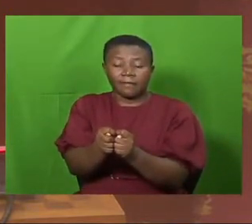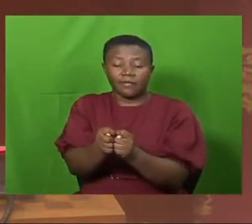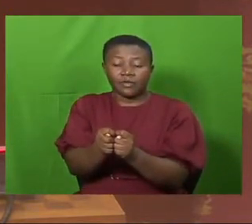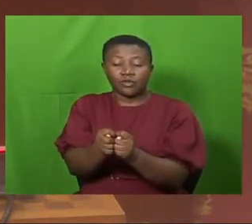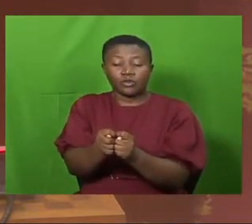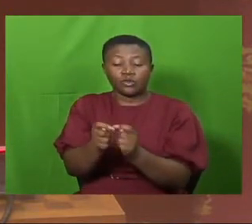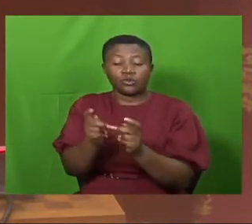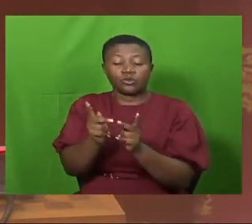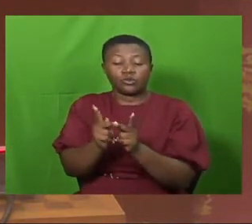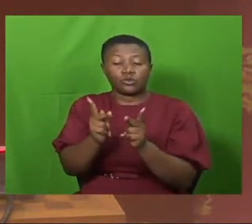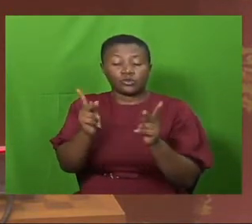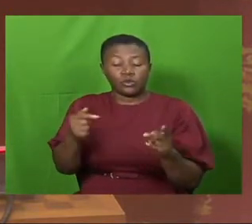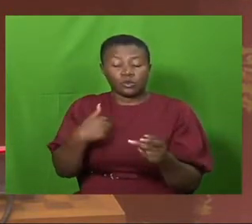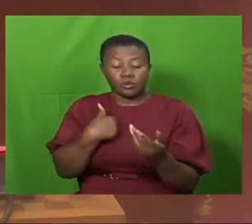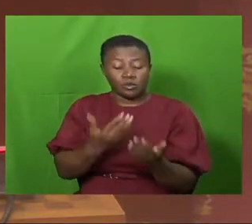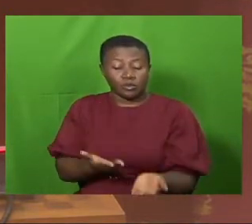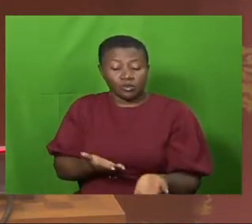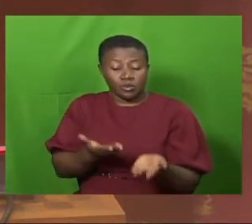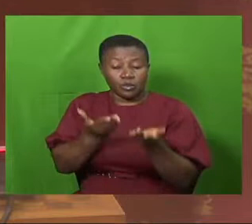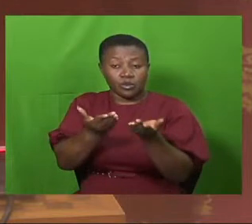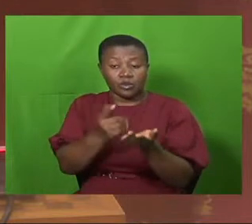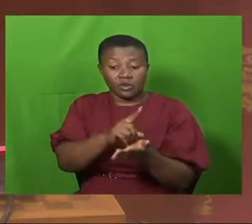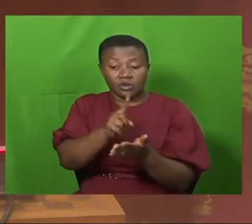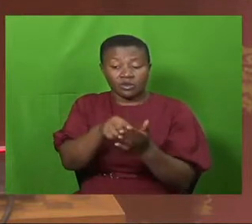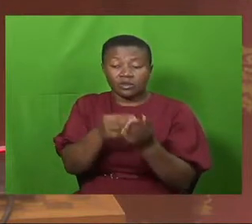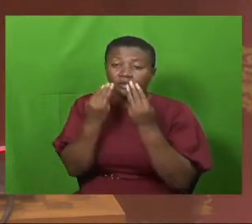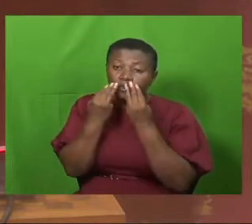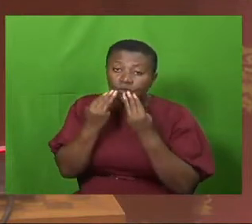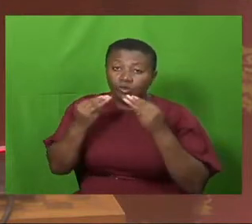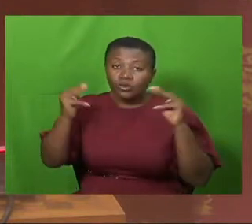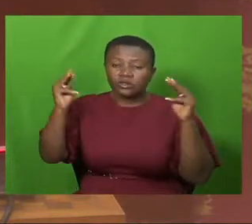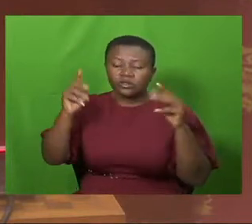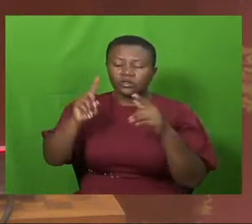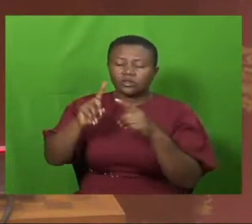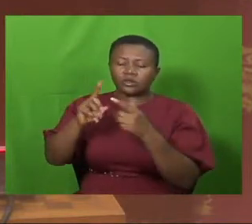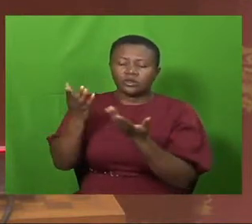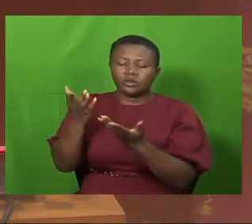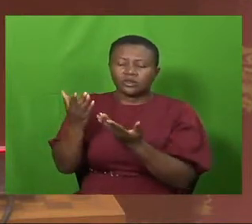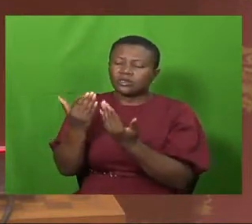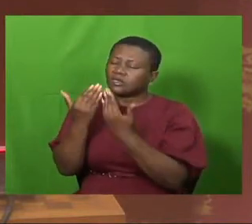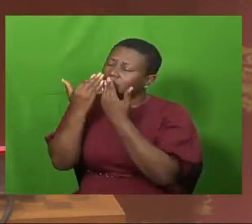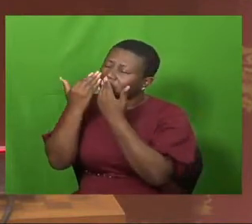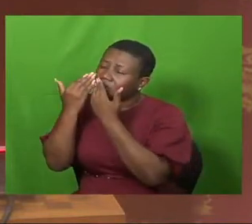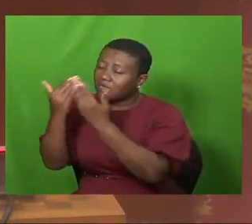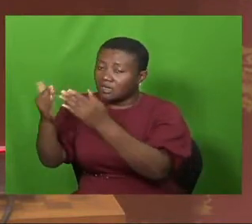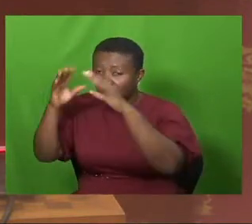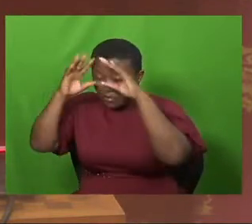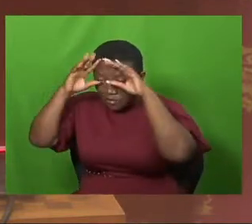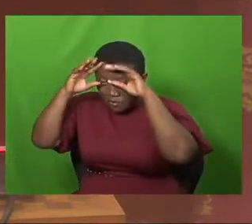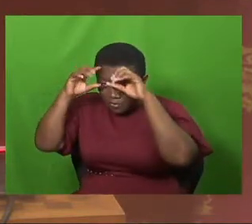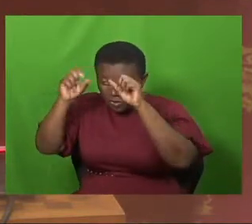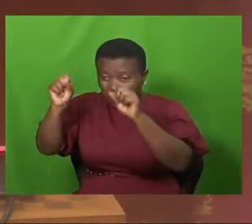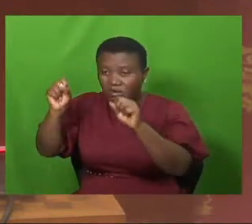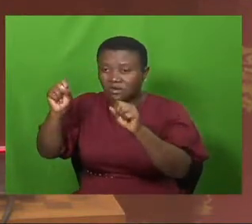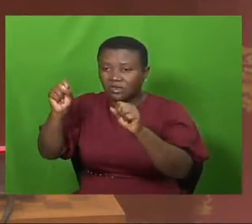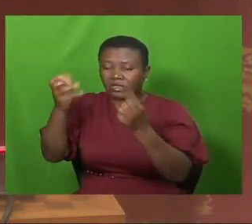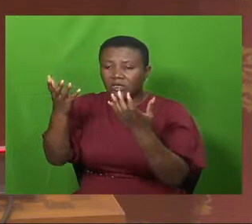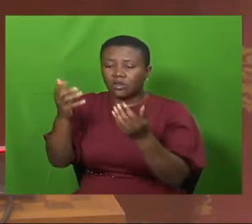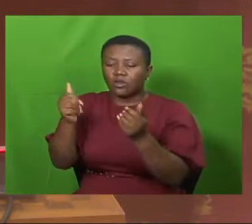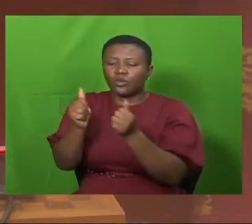motion for us to thank Mr. President, with emphasis on 5 key areas. First, Mr.